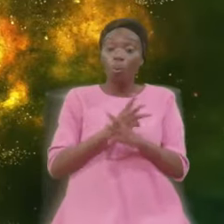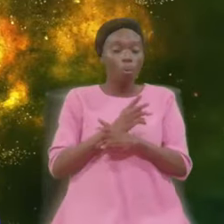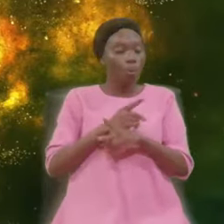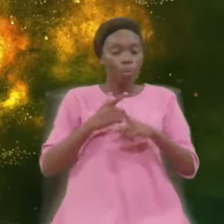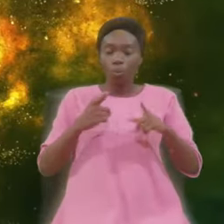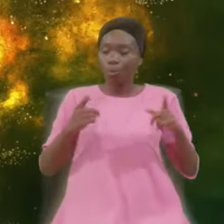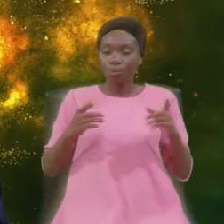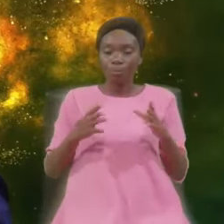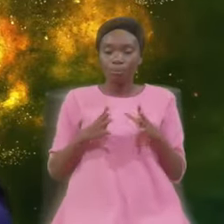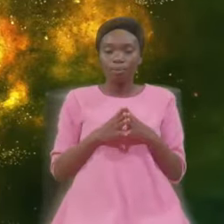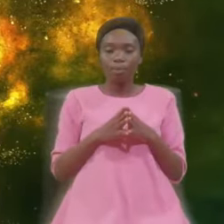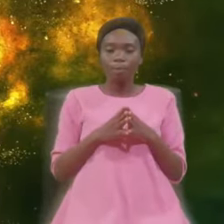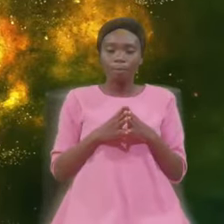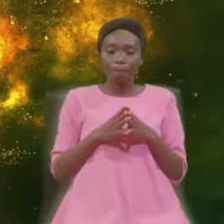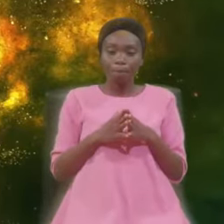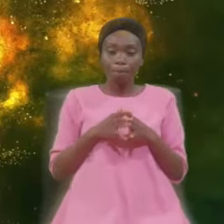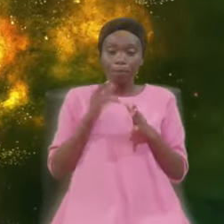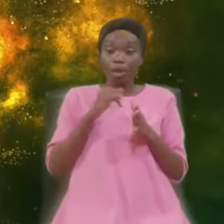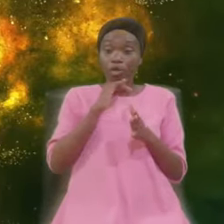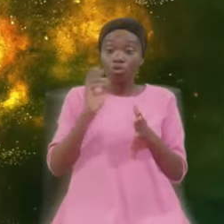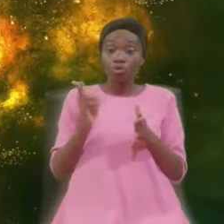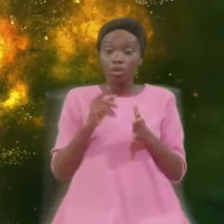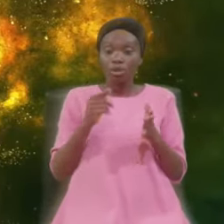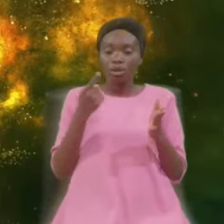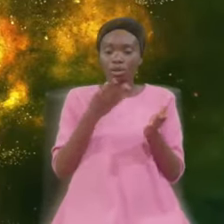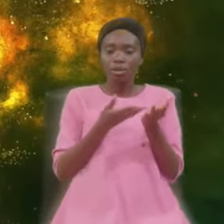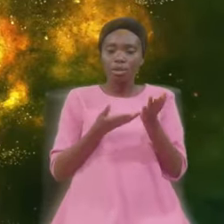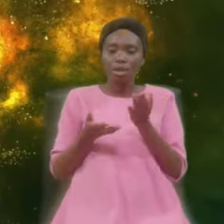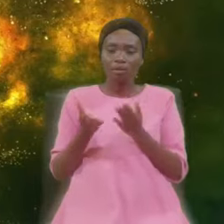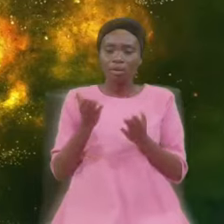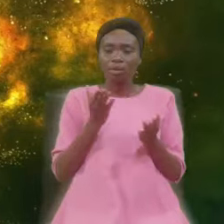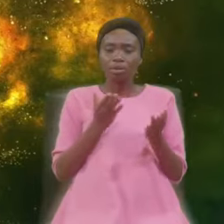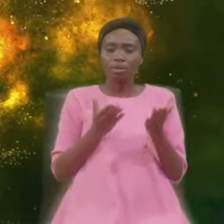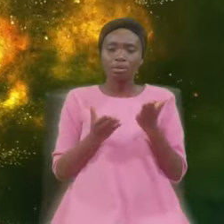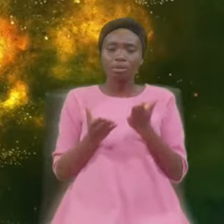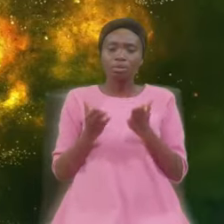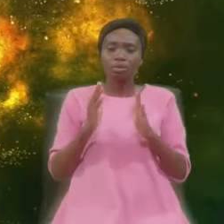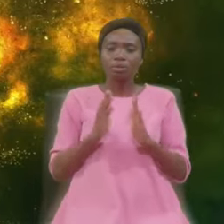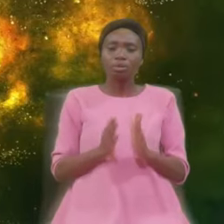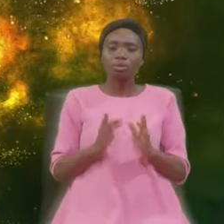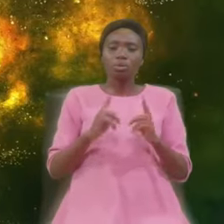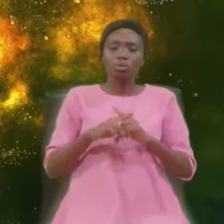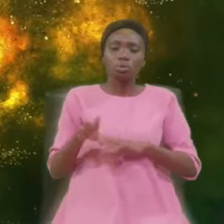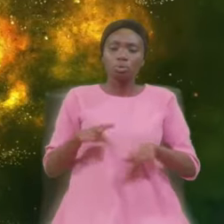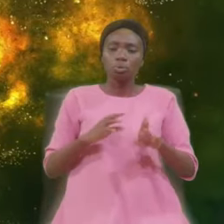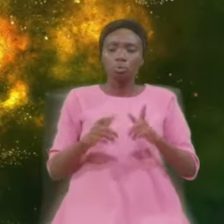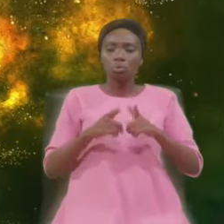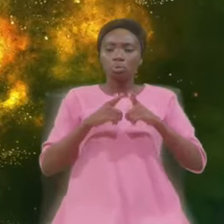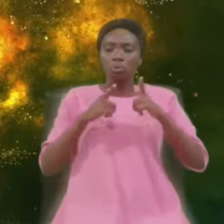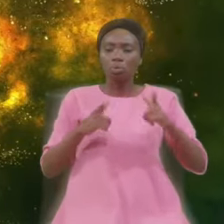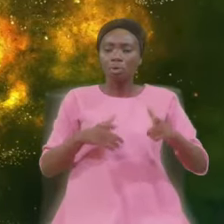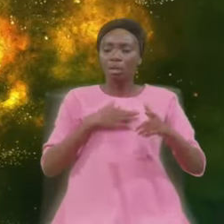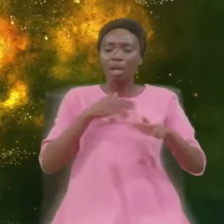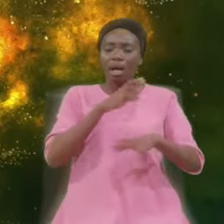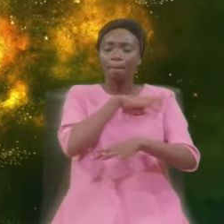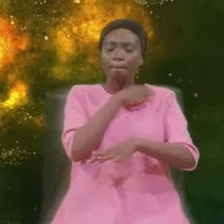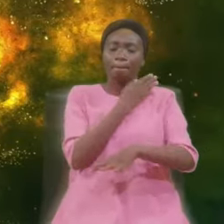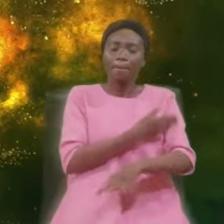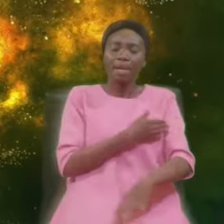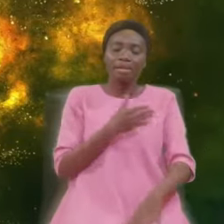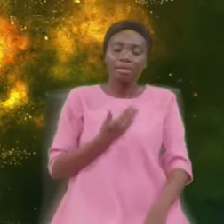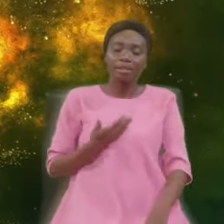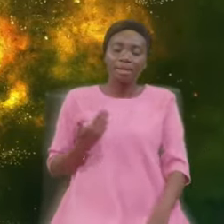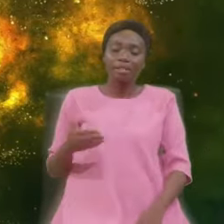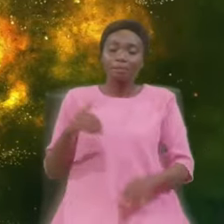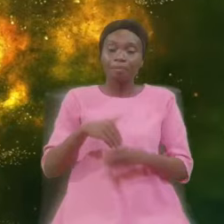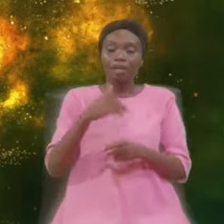large. He's using his servant to do great and mighty things